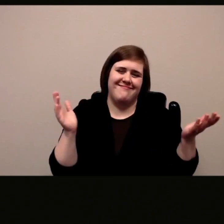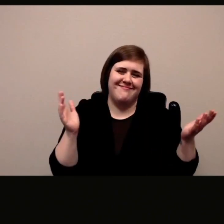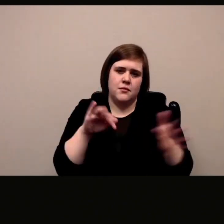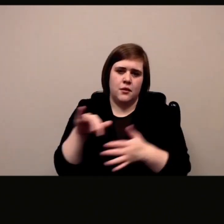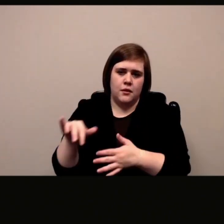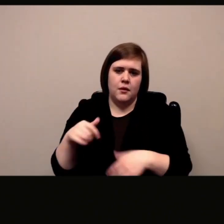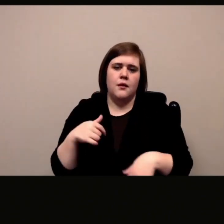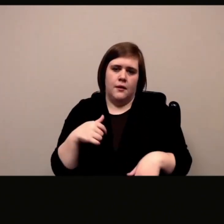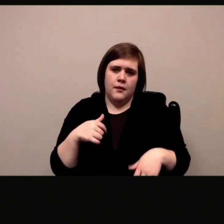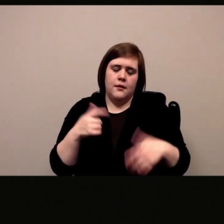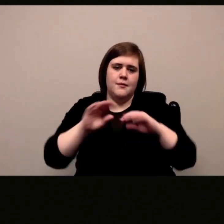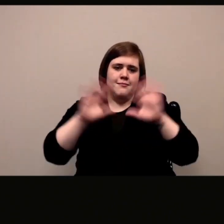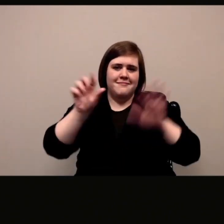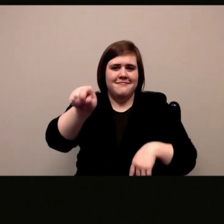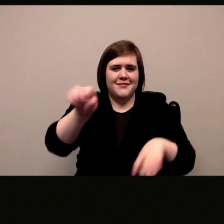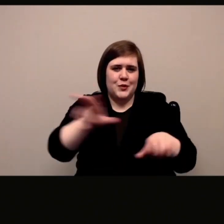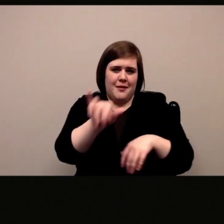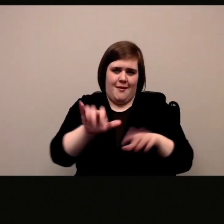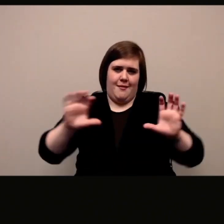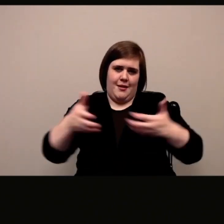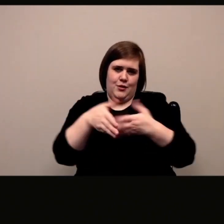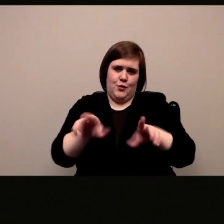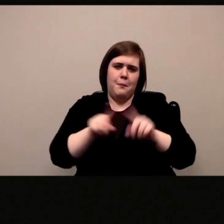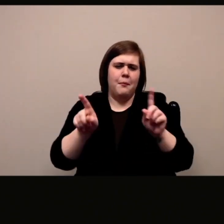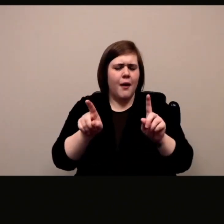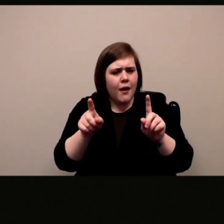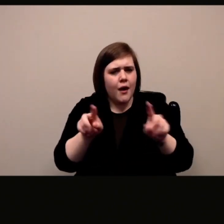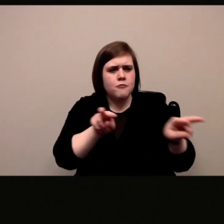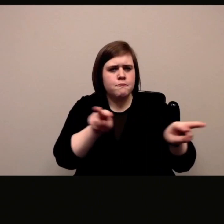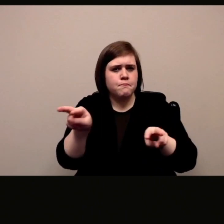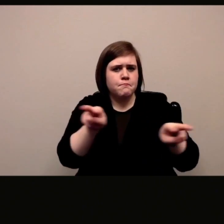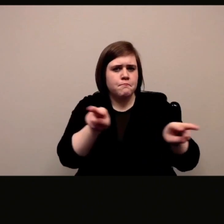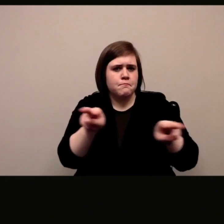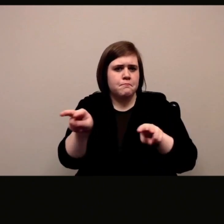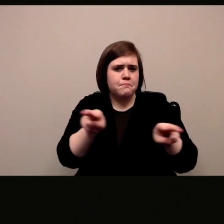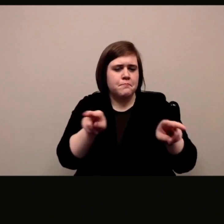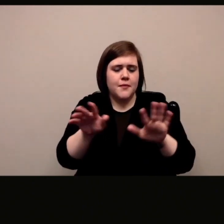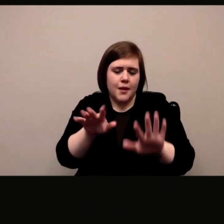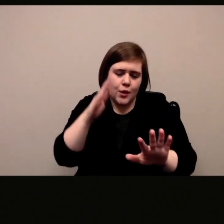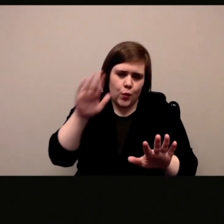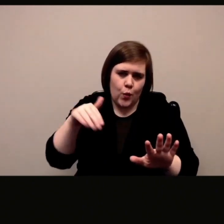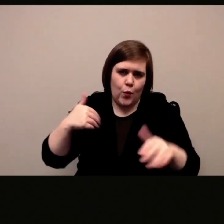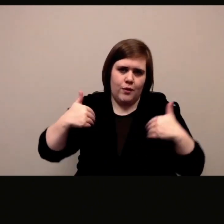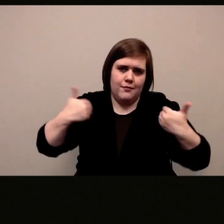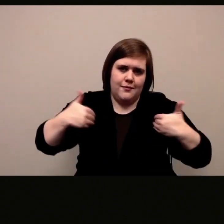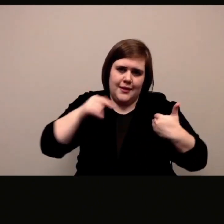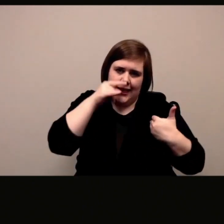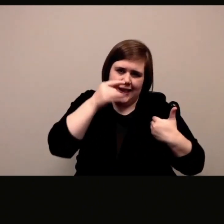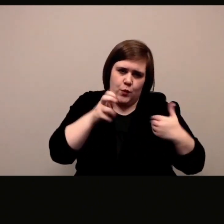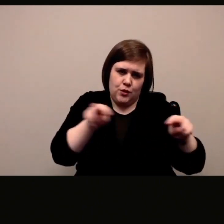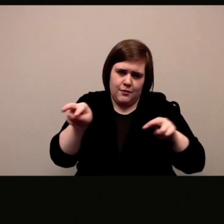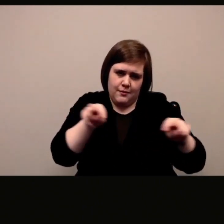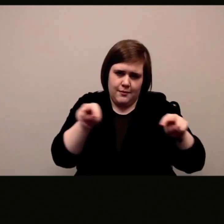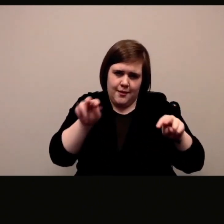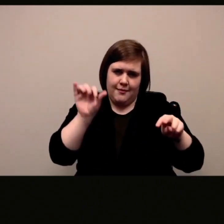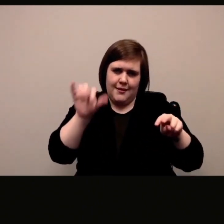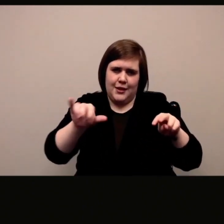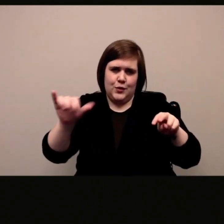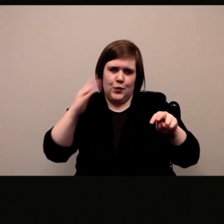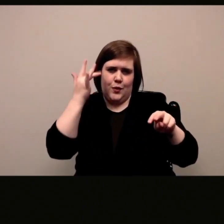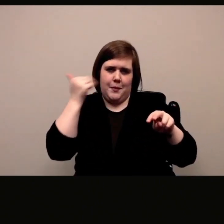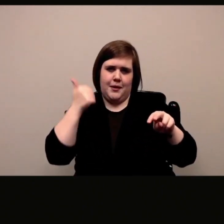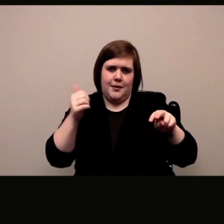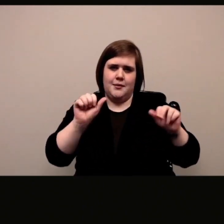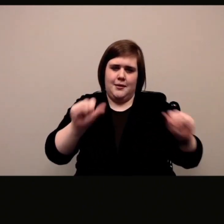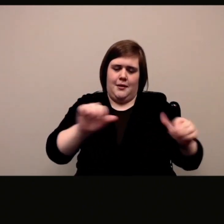do that in the class. But, monitor it. And especially as the kids get younger kids, you definitely want to monitor that, because that can end up being a party